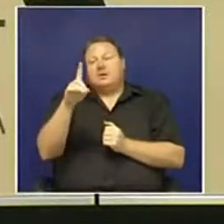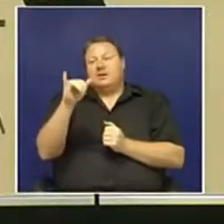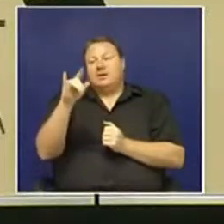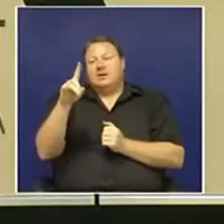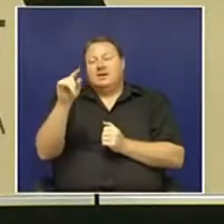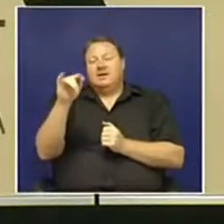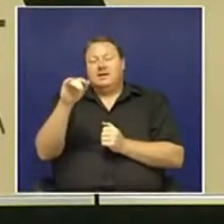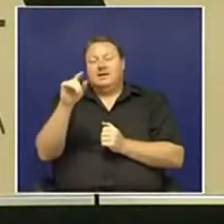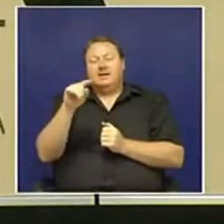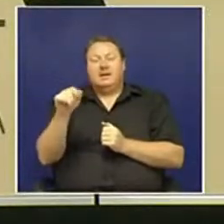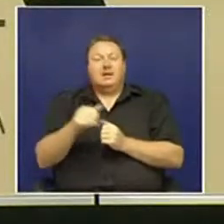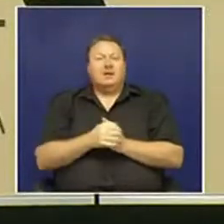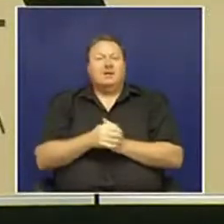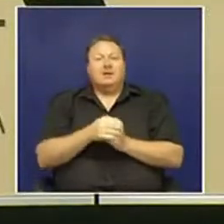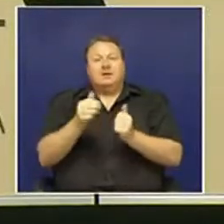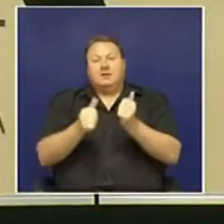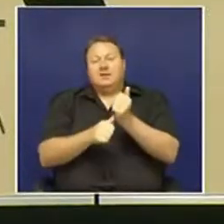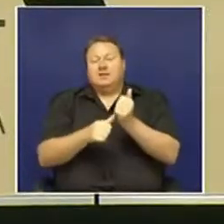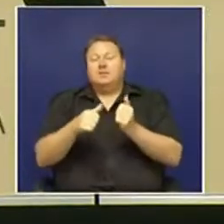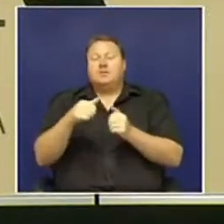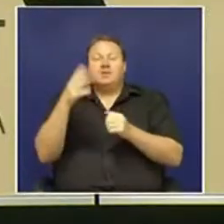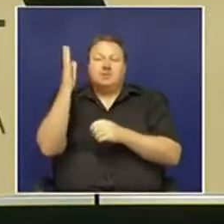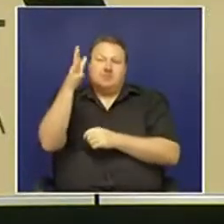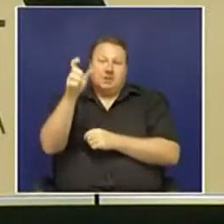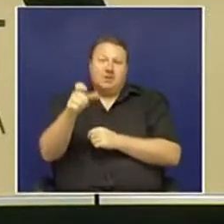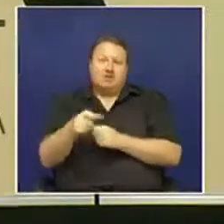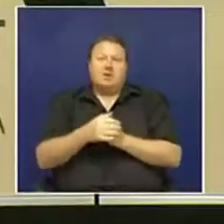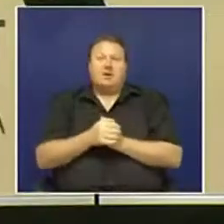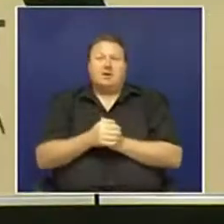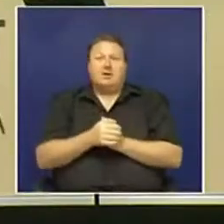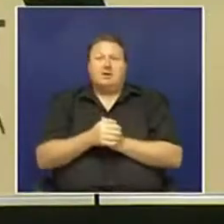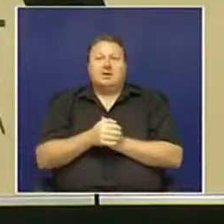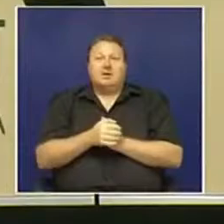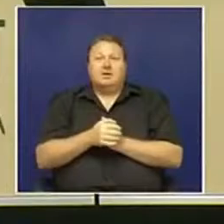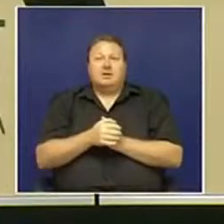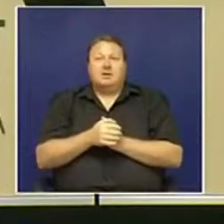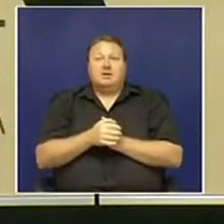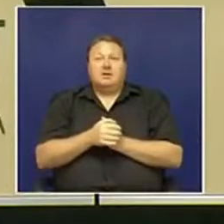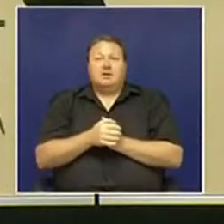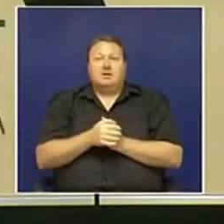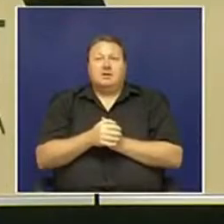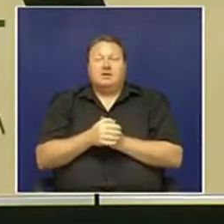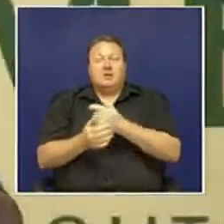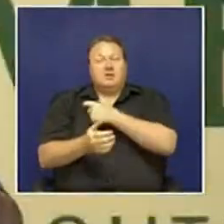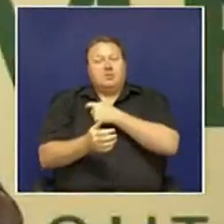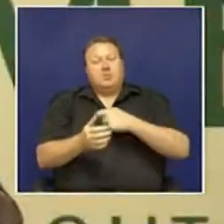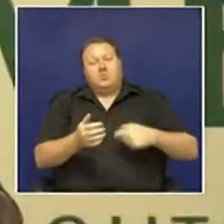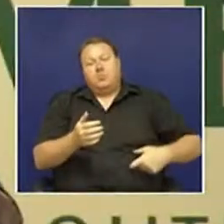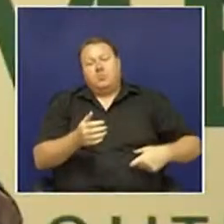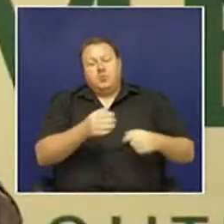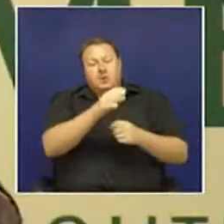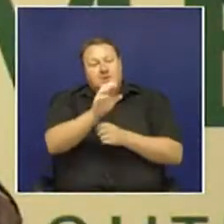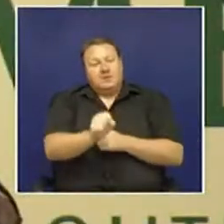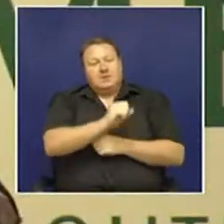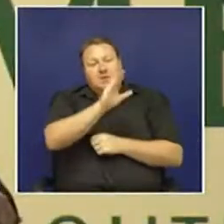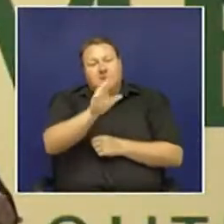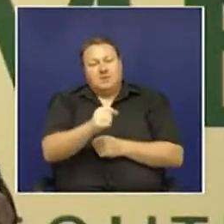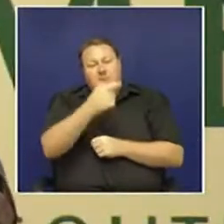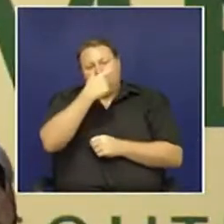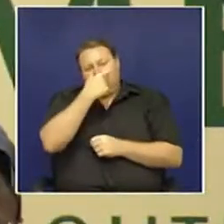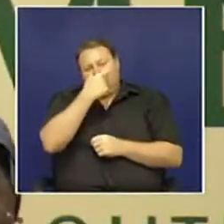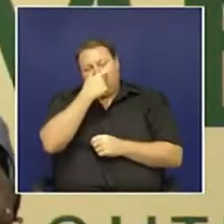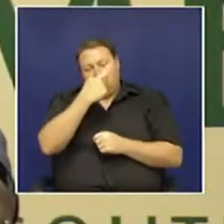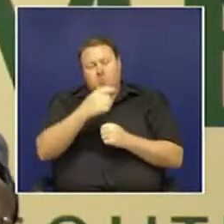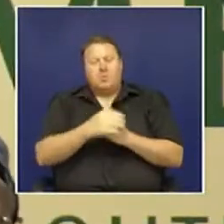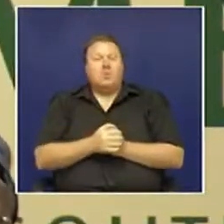Deputy Speaker Anneli Lotiat, His Excellency, the President of the Republic of South Africa, Mr.